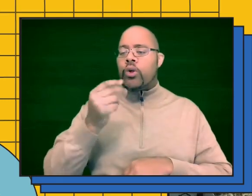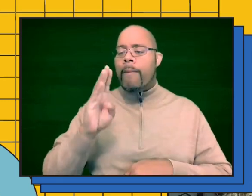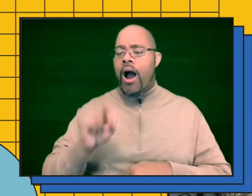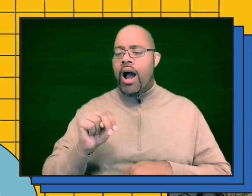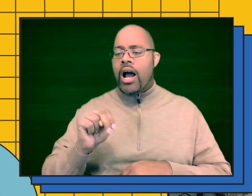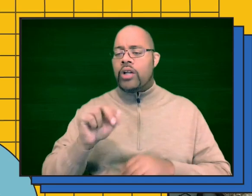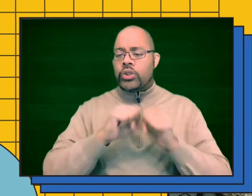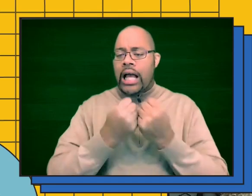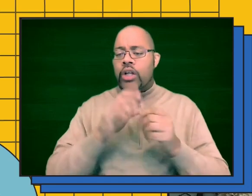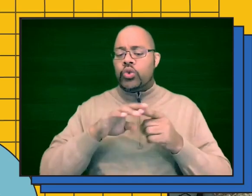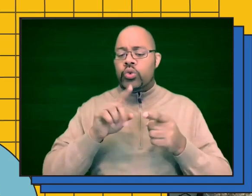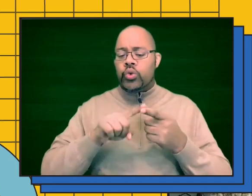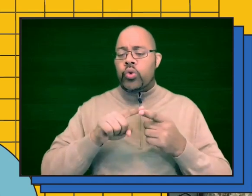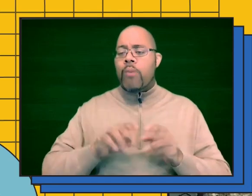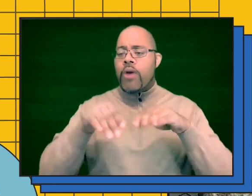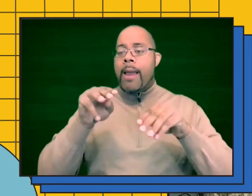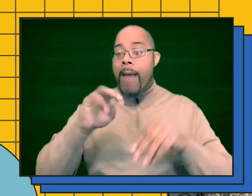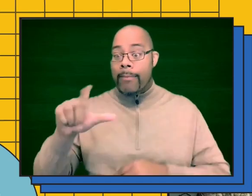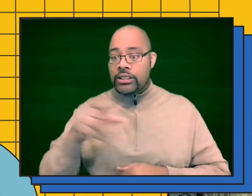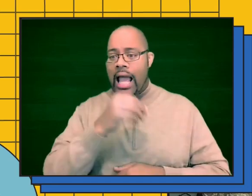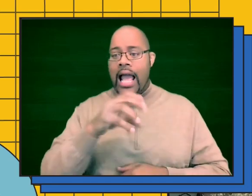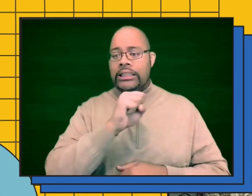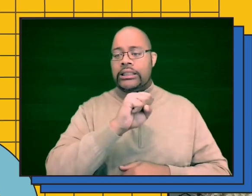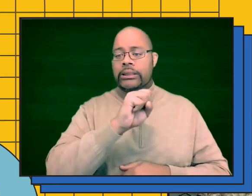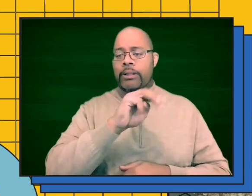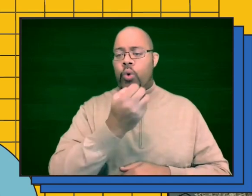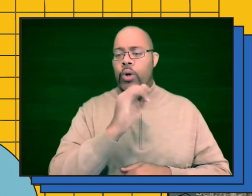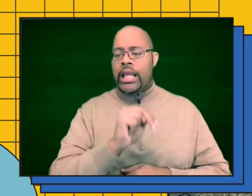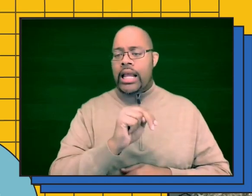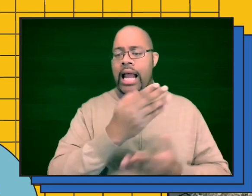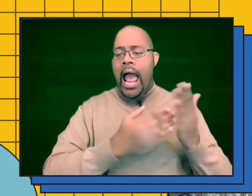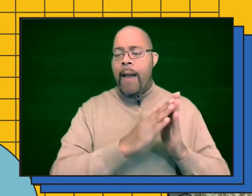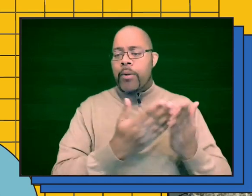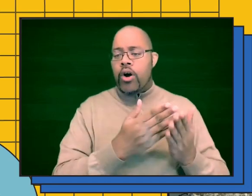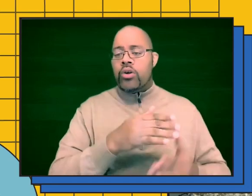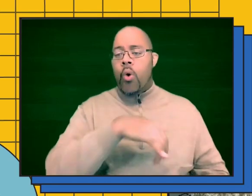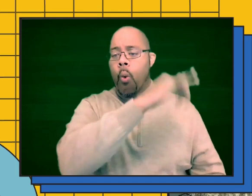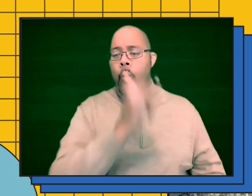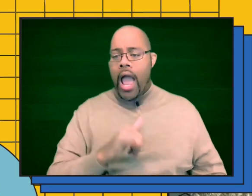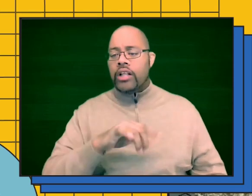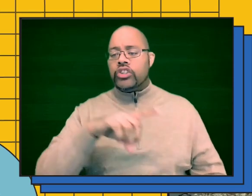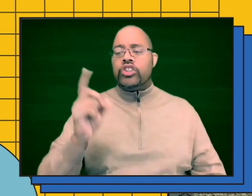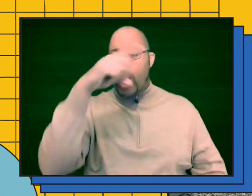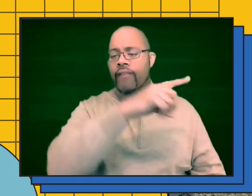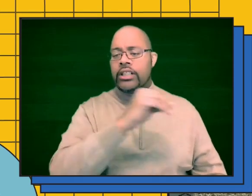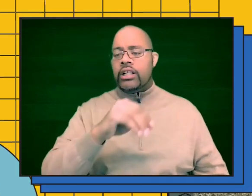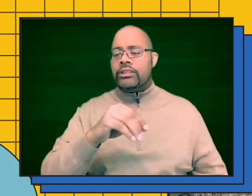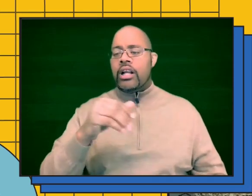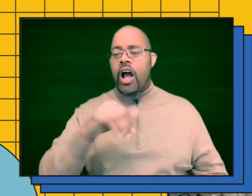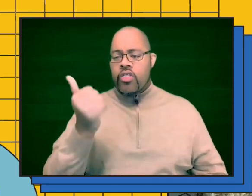Audubon Society Guide to Marine Mammals of the World and the Smithsonian Handbook, Whales, Dolphins, and